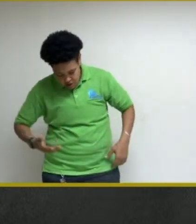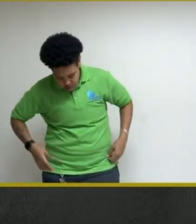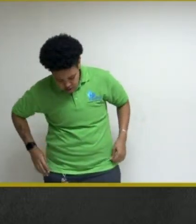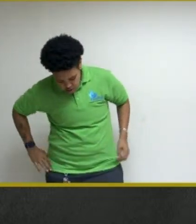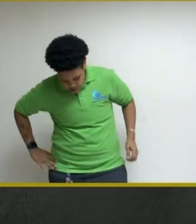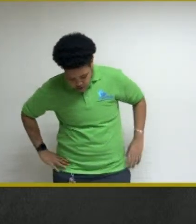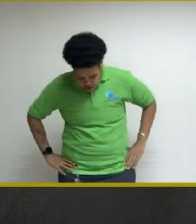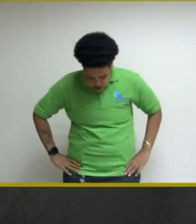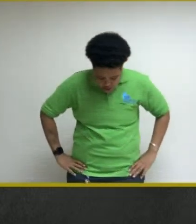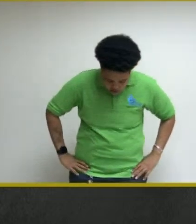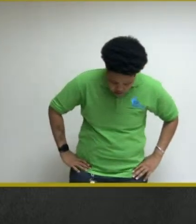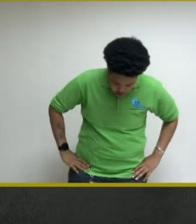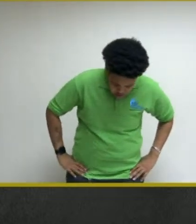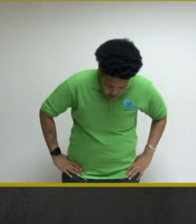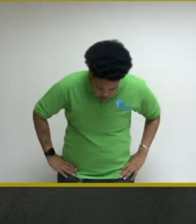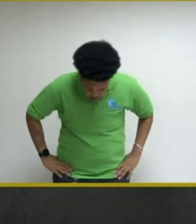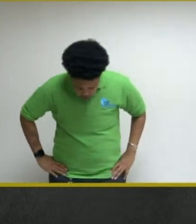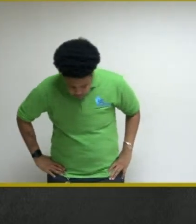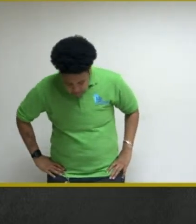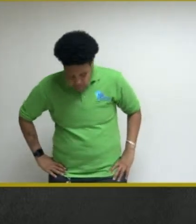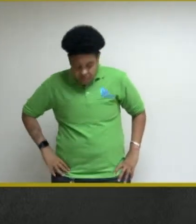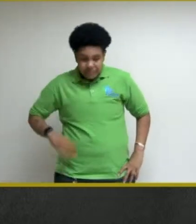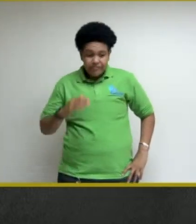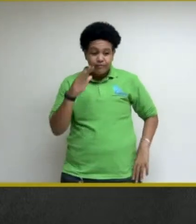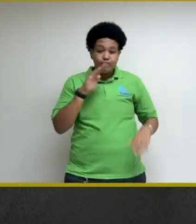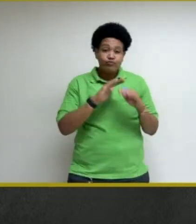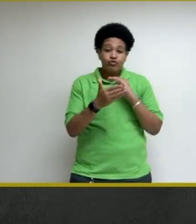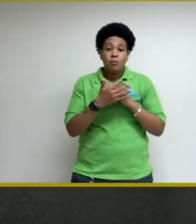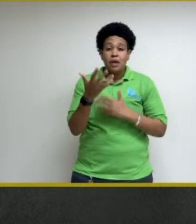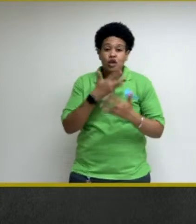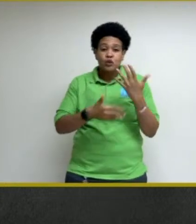Thank you, Dr. Ennis. The next question goes to Jamaica Social.